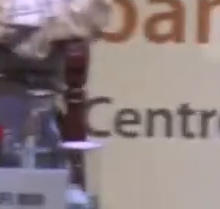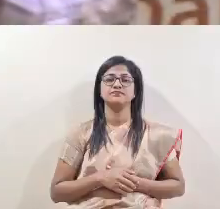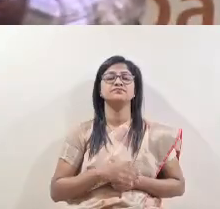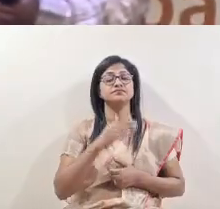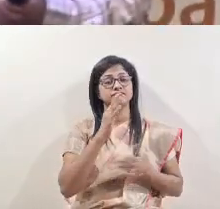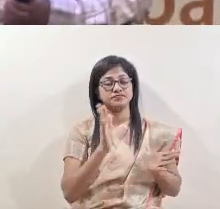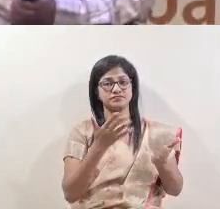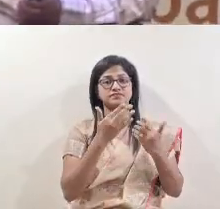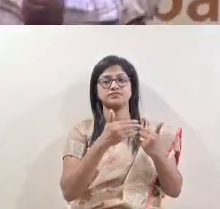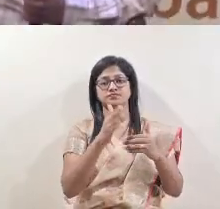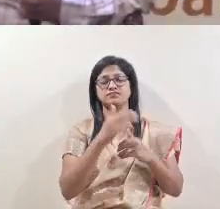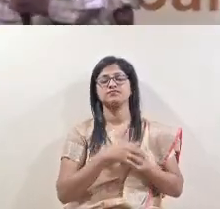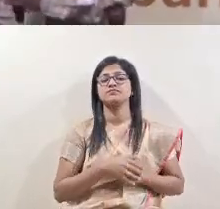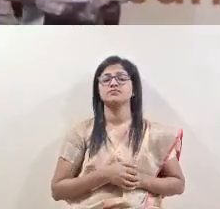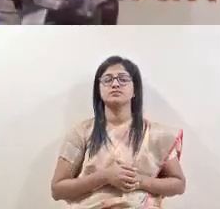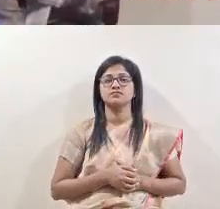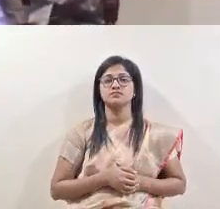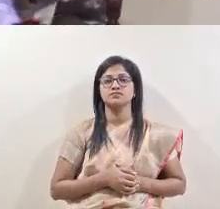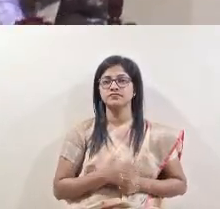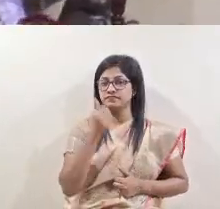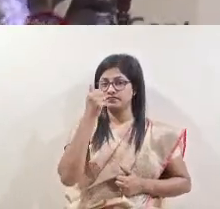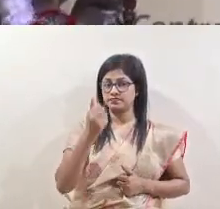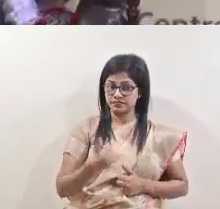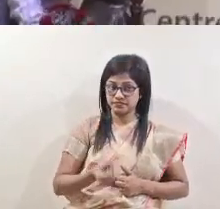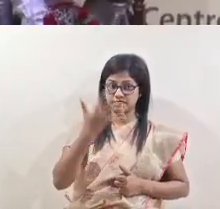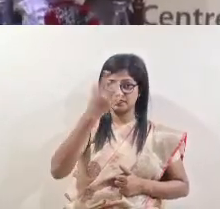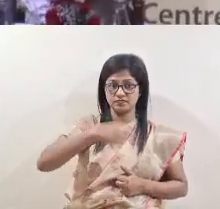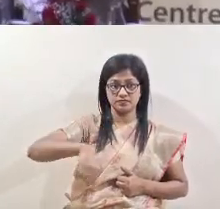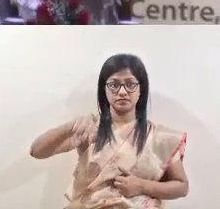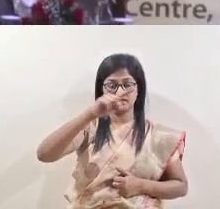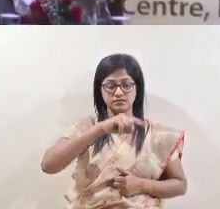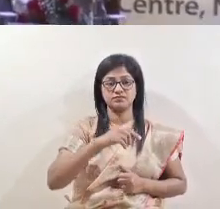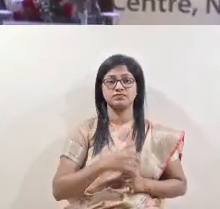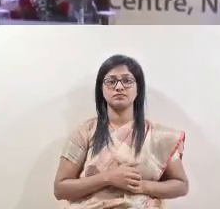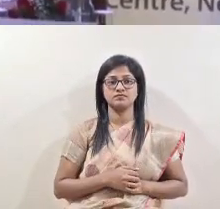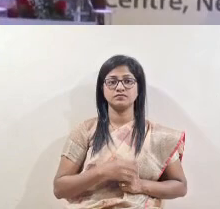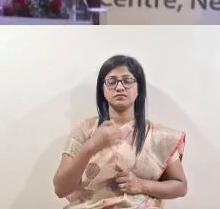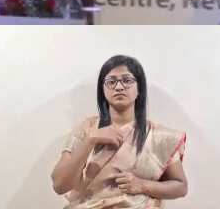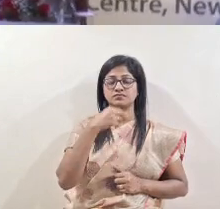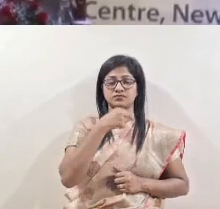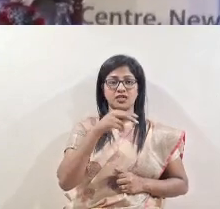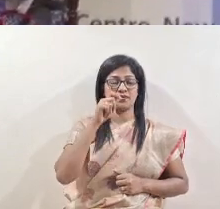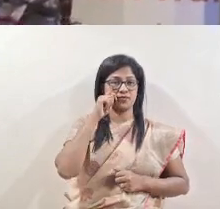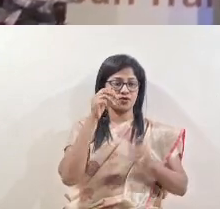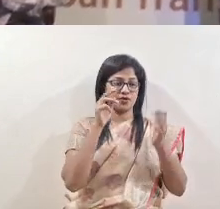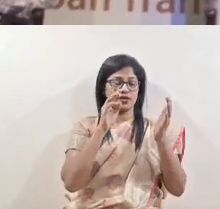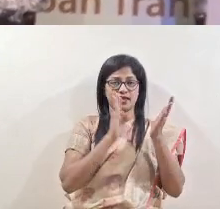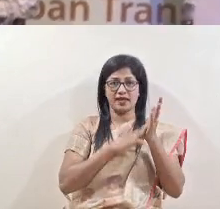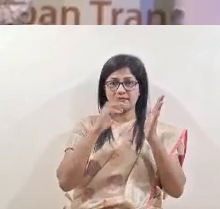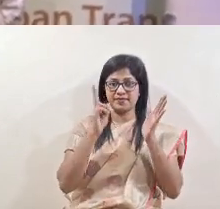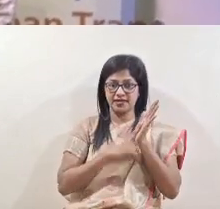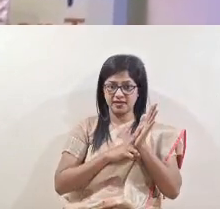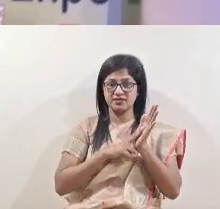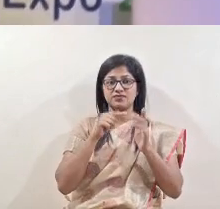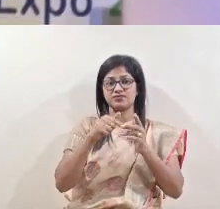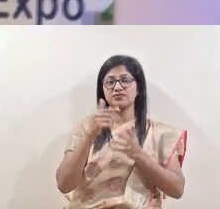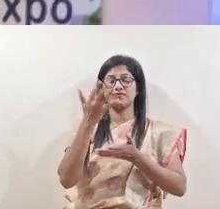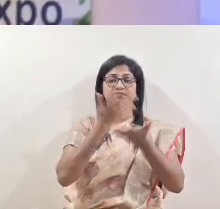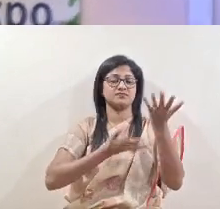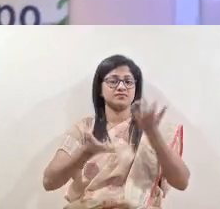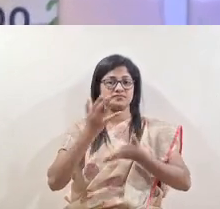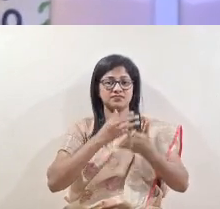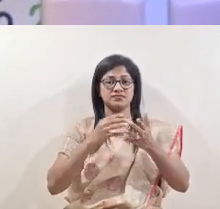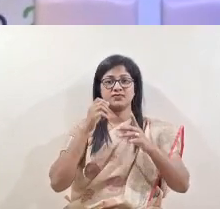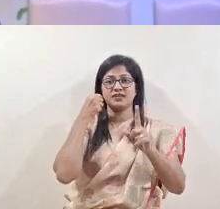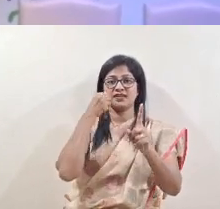Please go ahead. Good morning, everyone. So I'm Maharab Nazir. Today we'll be discussing about impact of road